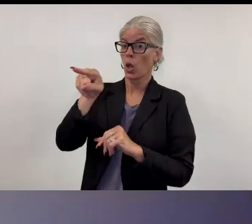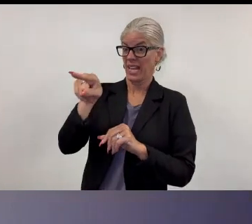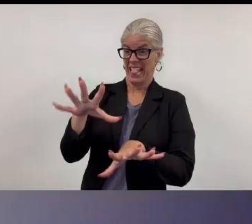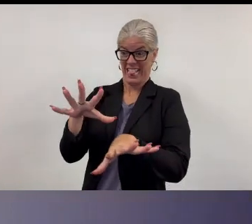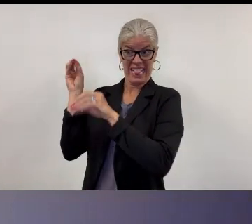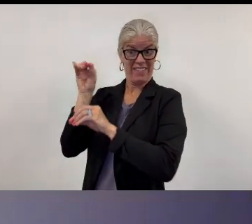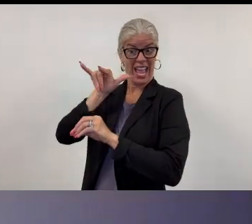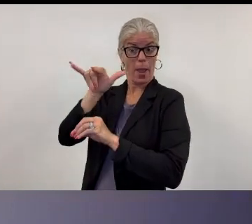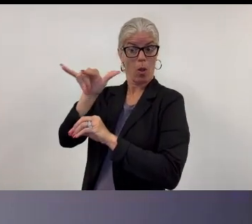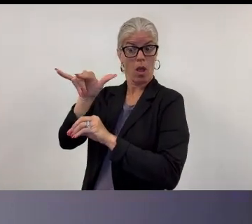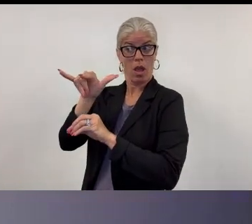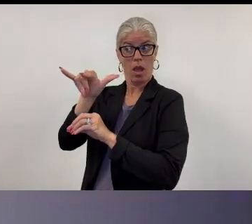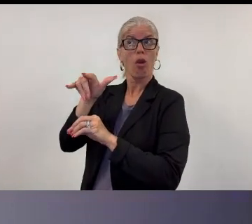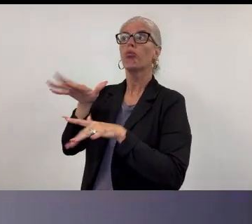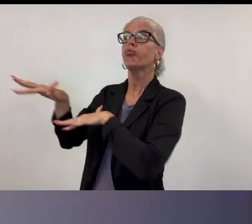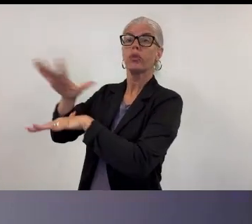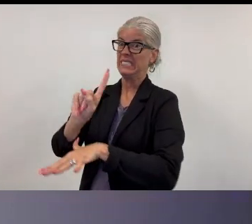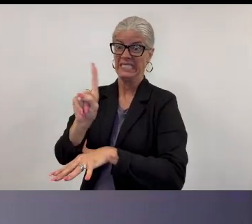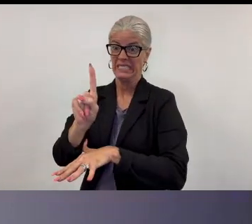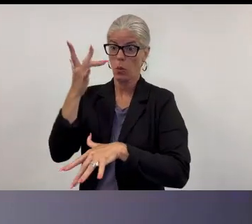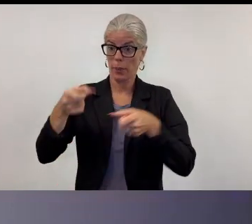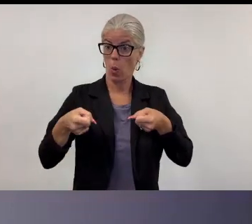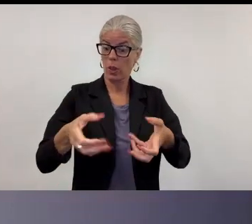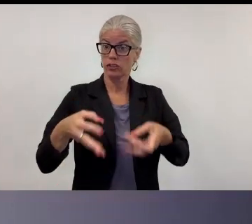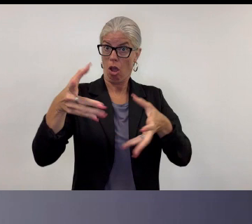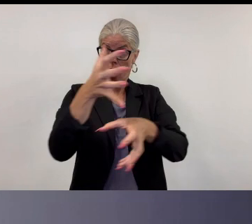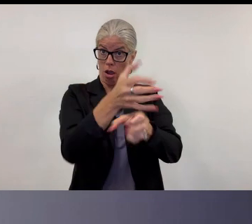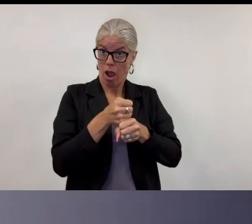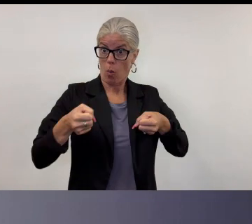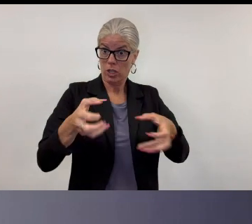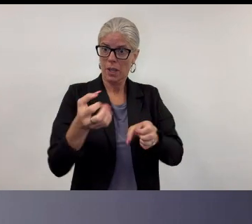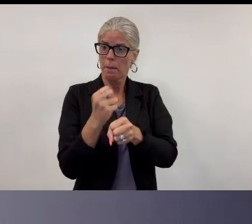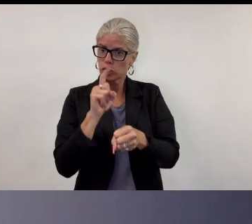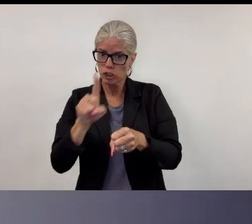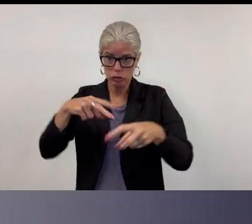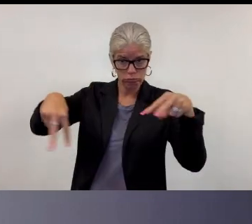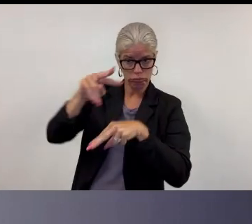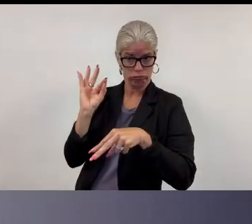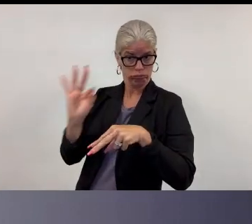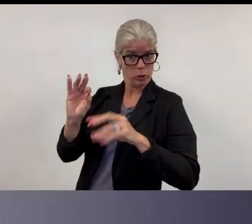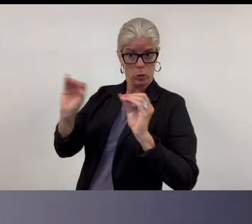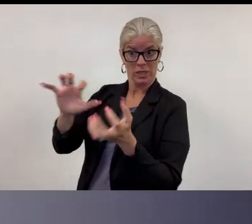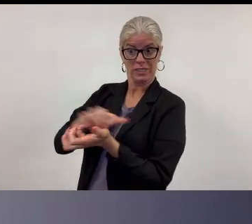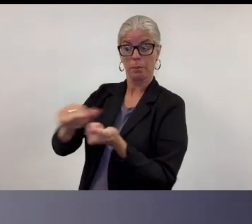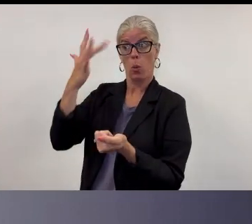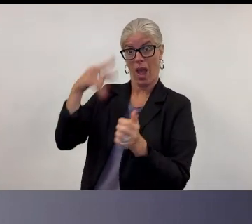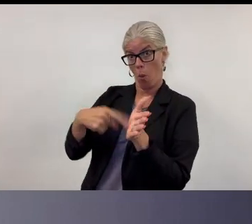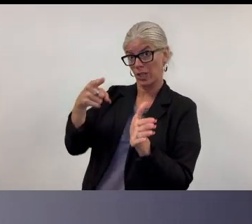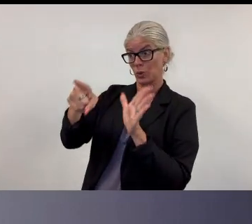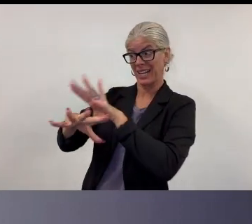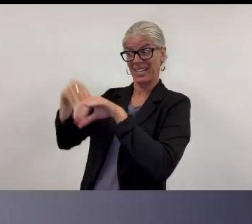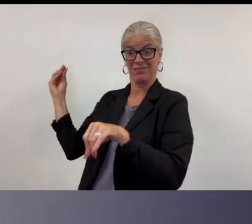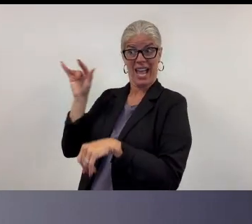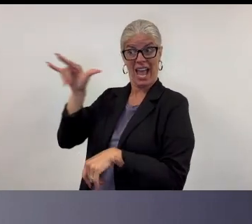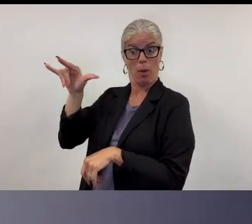on this, don't leave the airport if you get your chair back and it has been damaged, because once you leave, they're not responsible for that